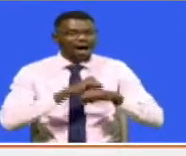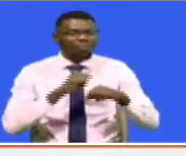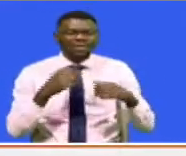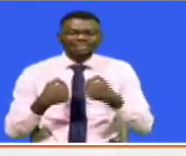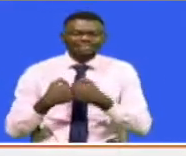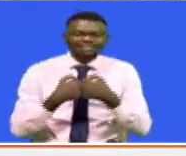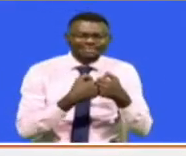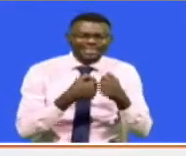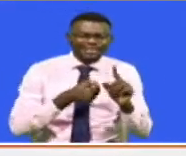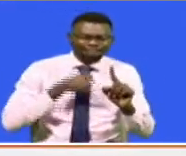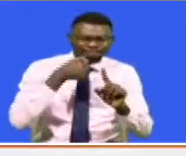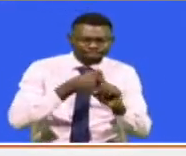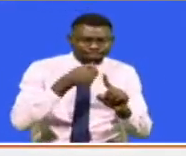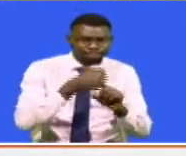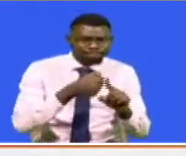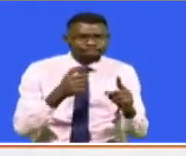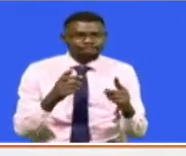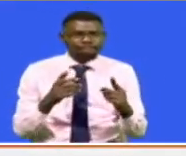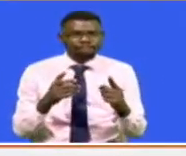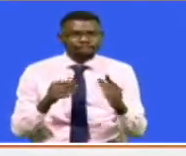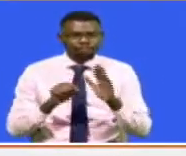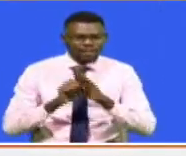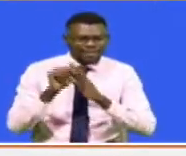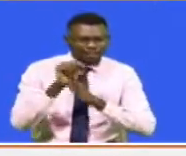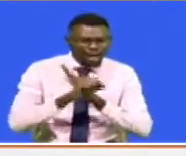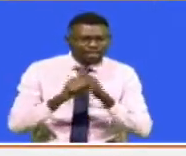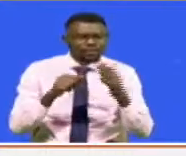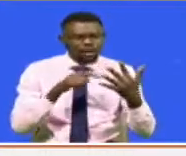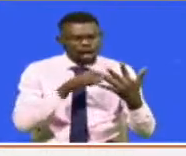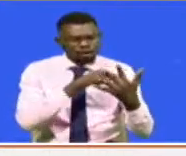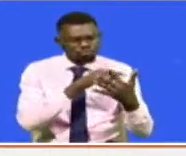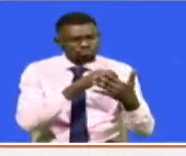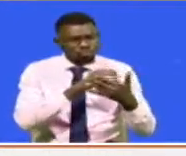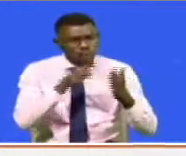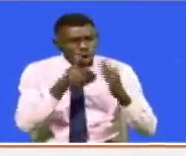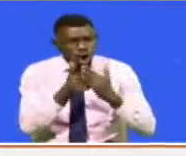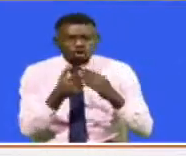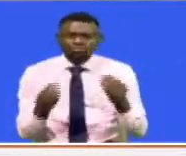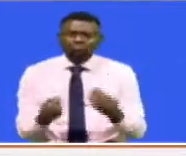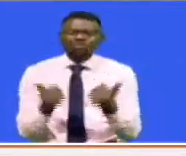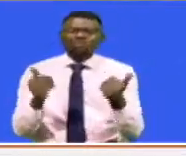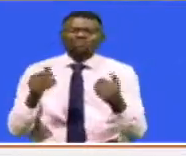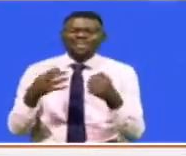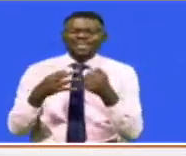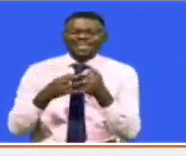ensure that they covered all the content they are required in the 844 system.